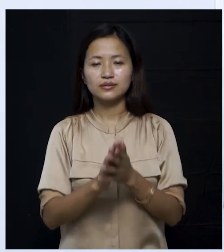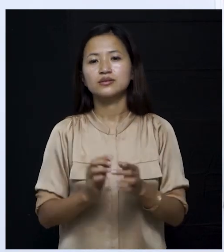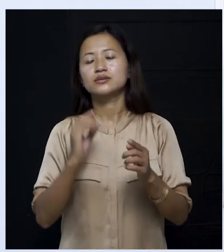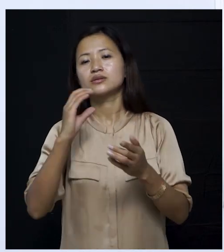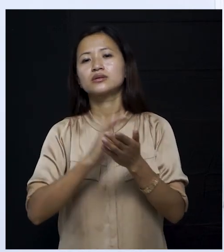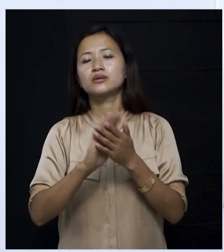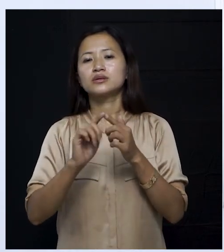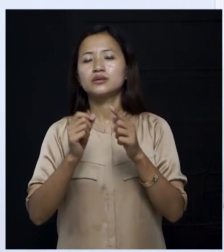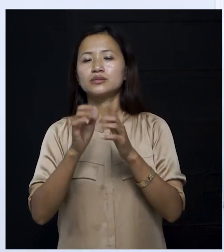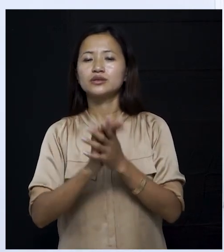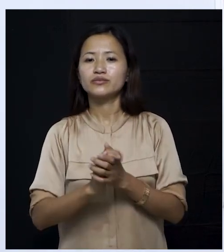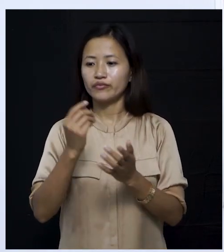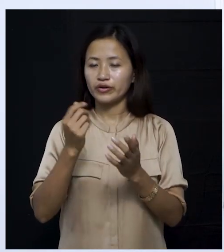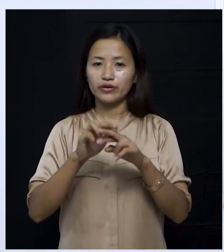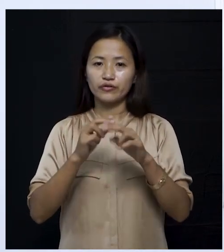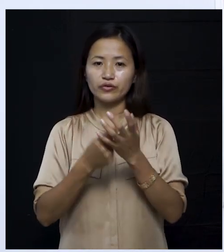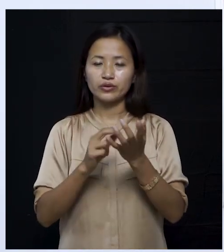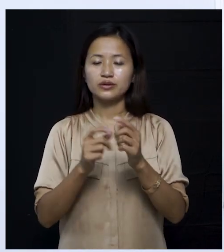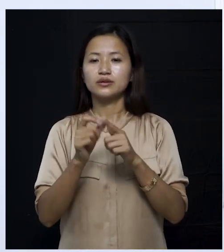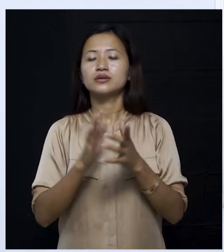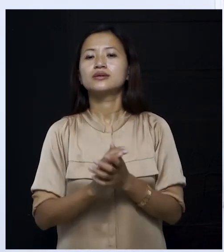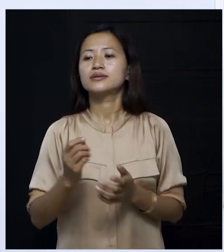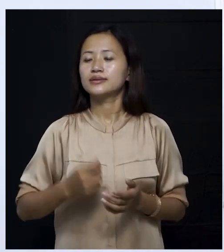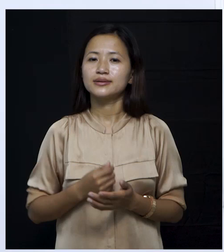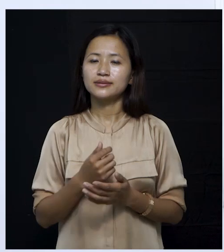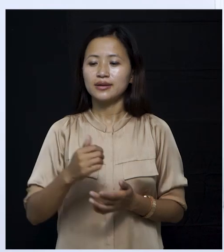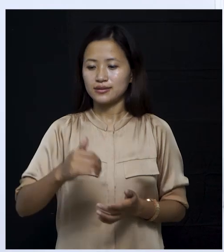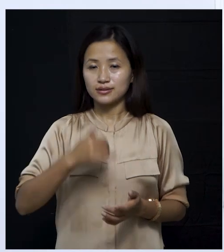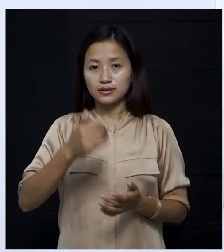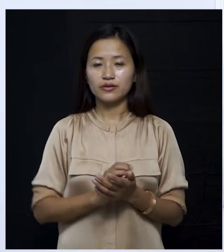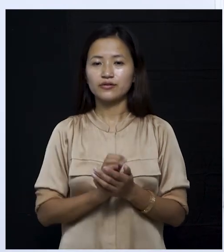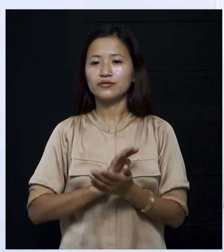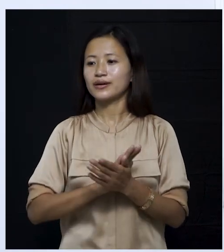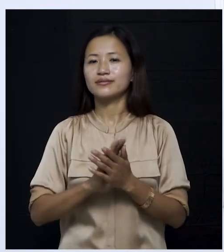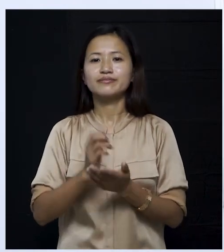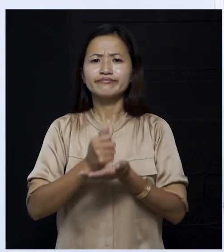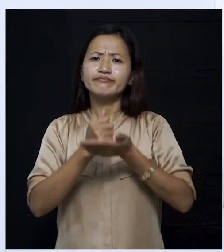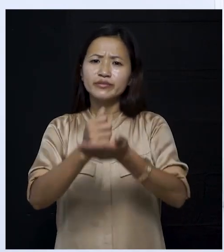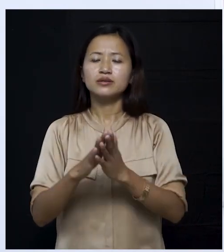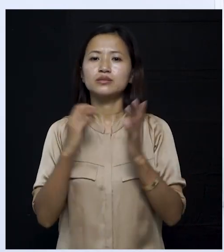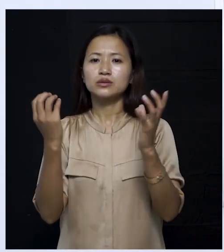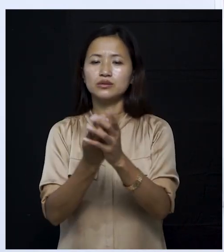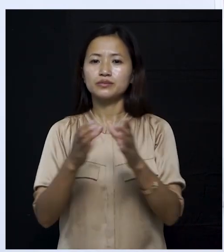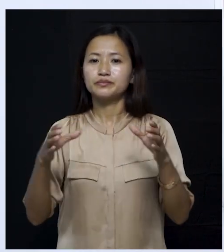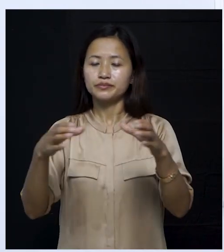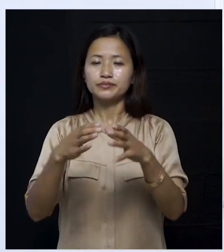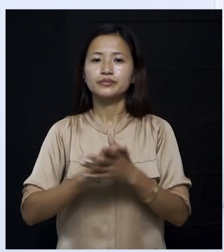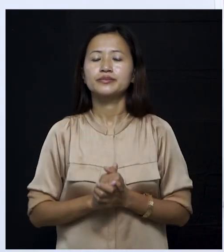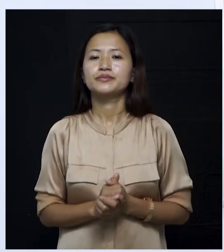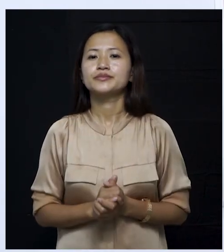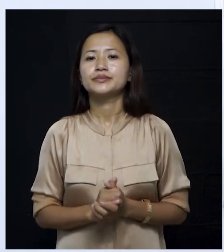fund. Okay, and here we call it as the self-help group. Got it? Self-help